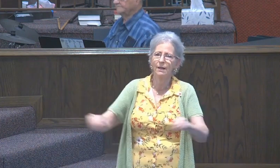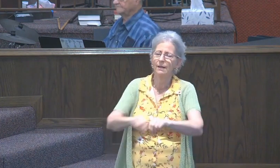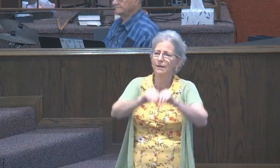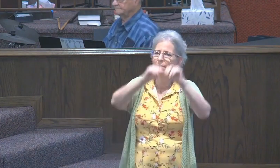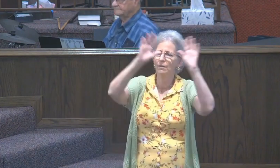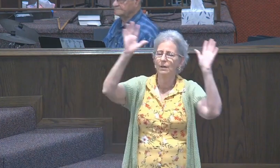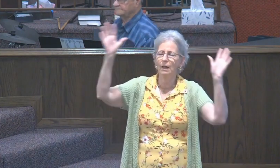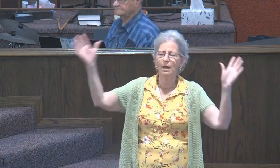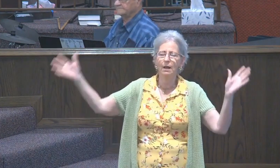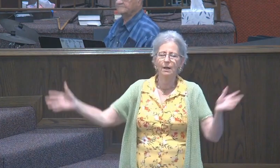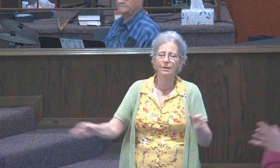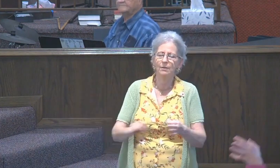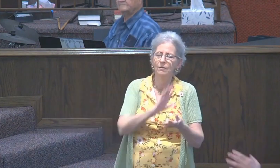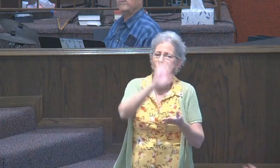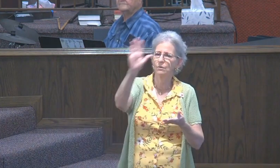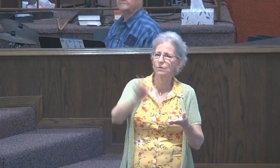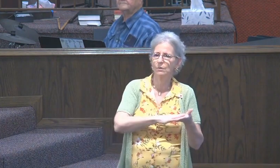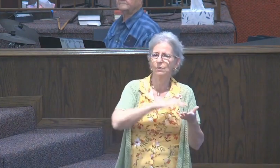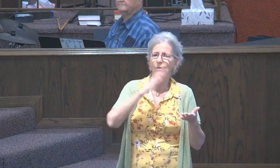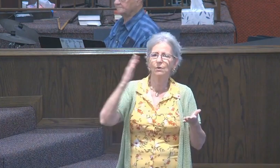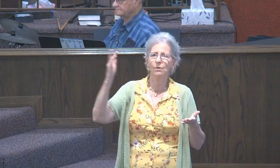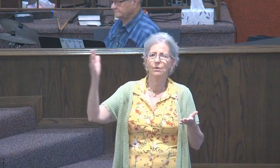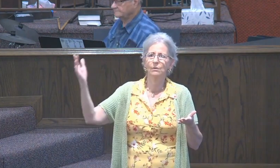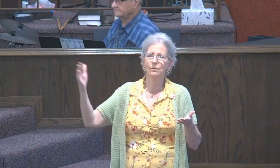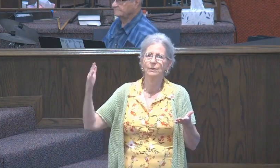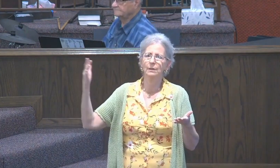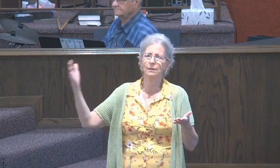shining in the light of your glory.